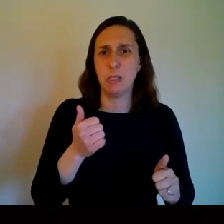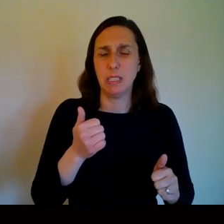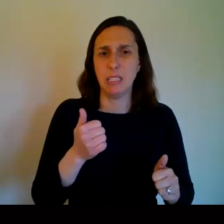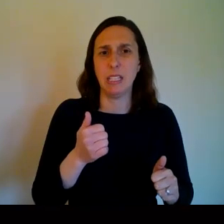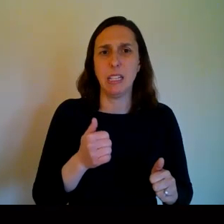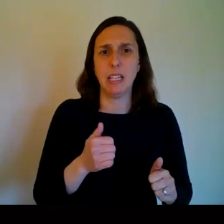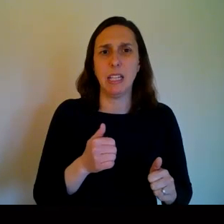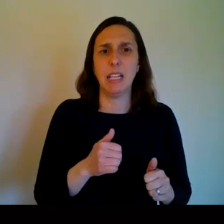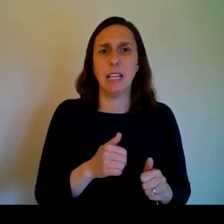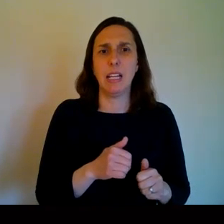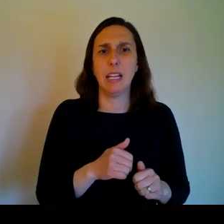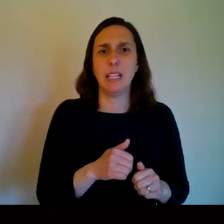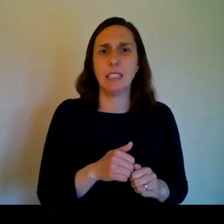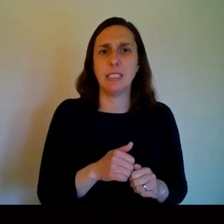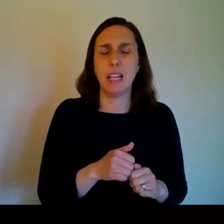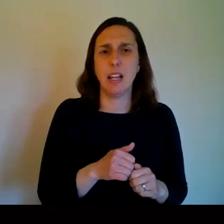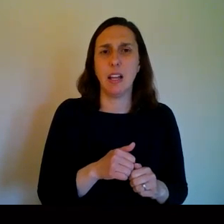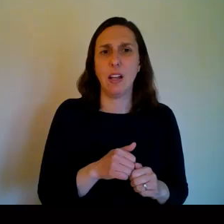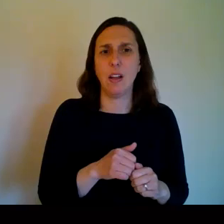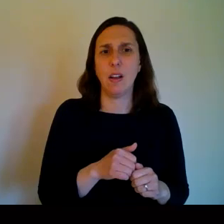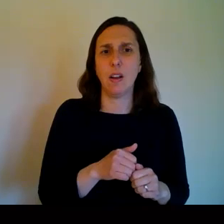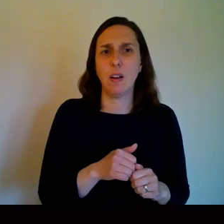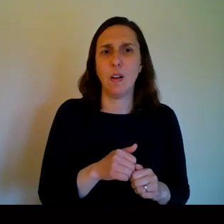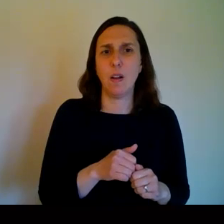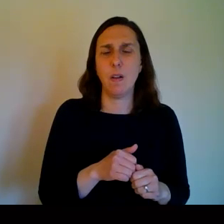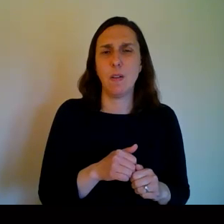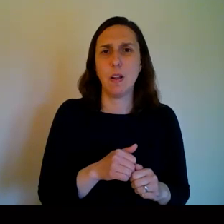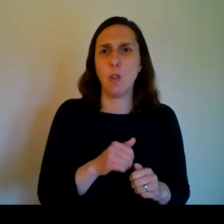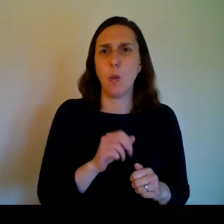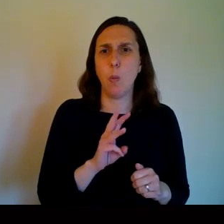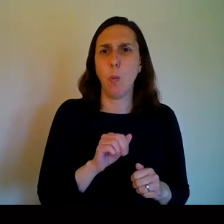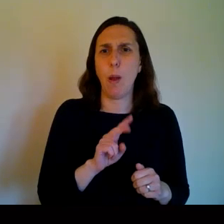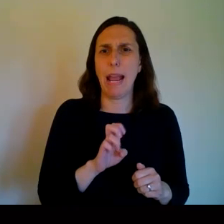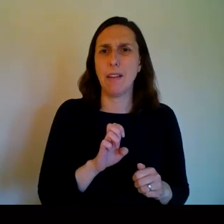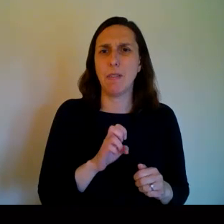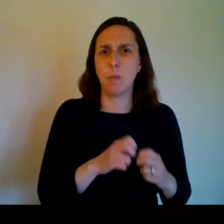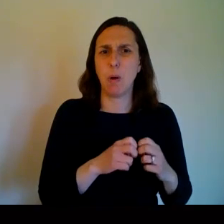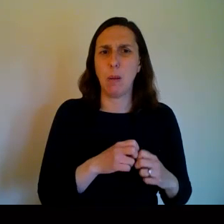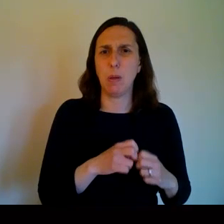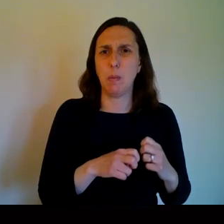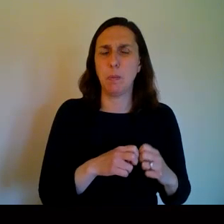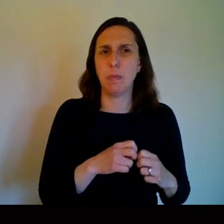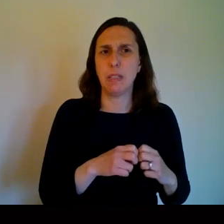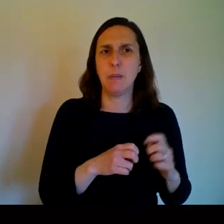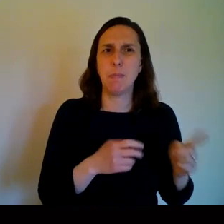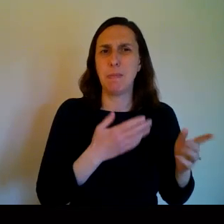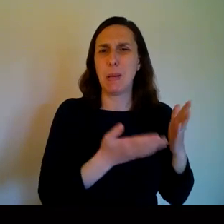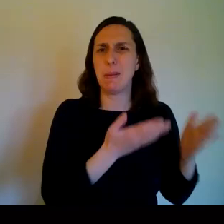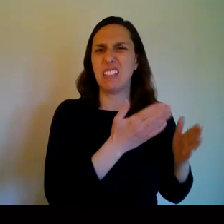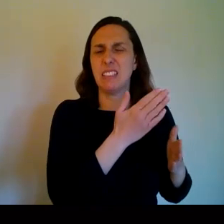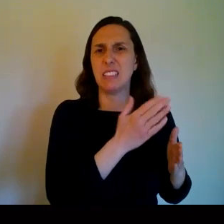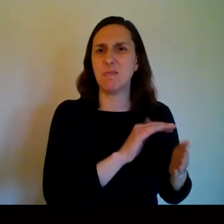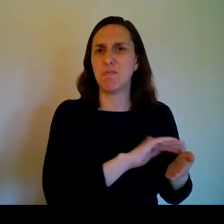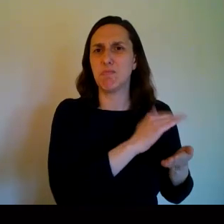problem, which we'll look at in the example here. But let's say this is some amount of money, and I invest that money,